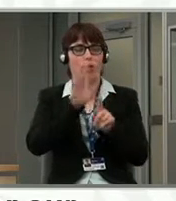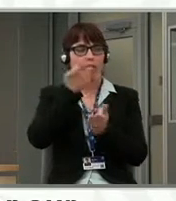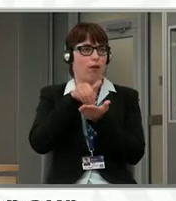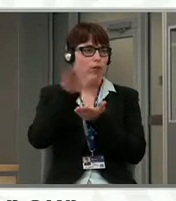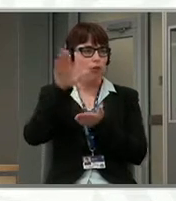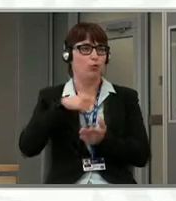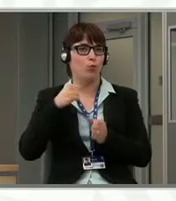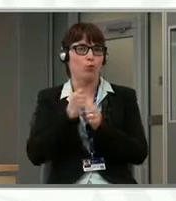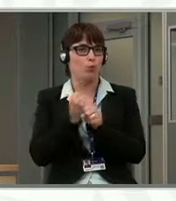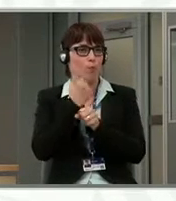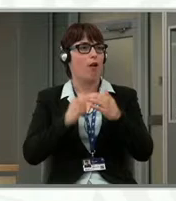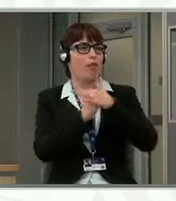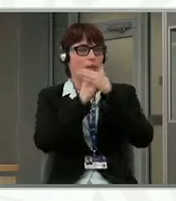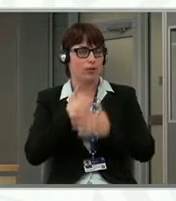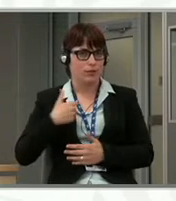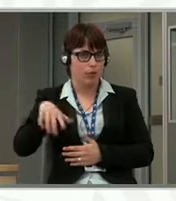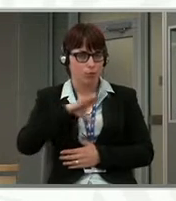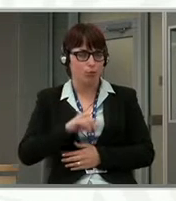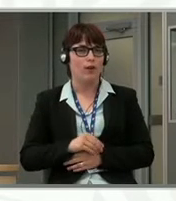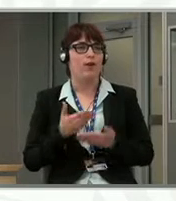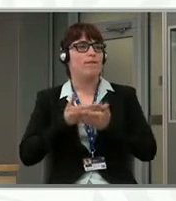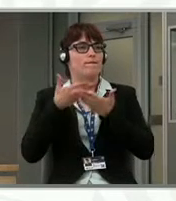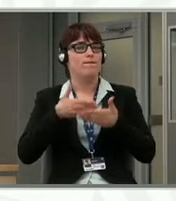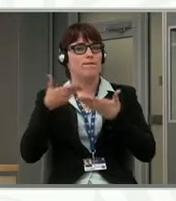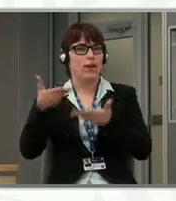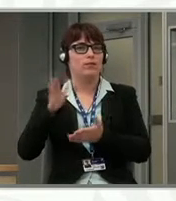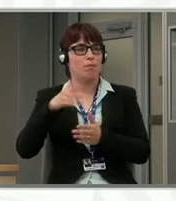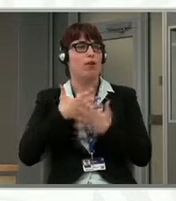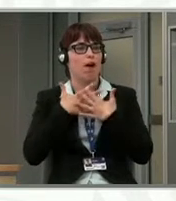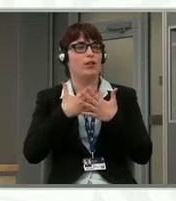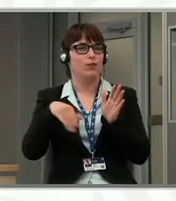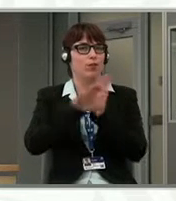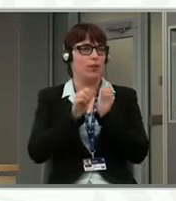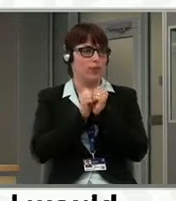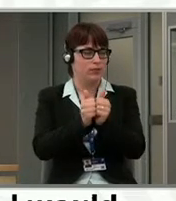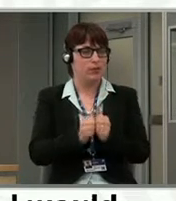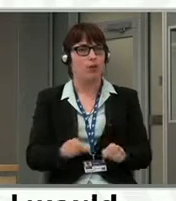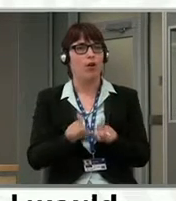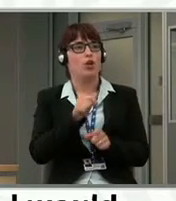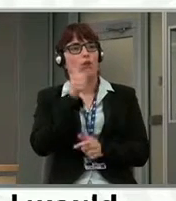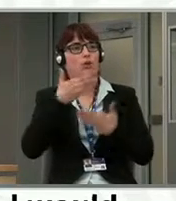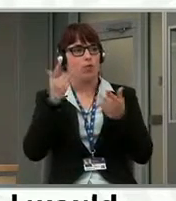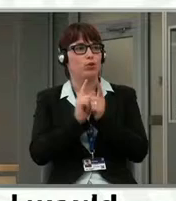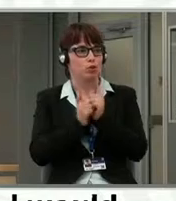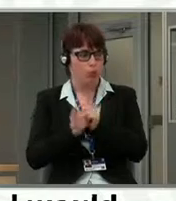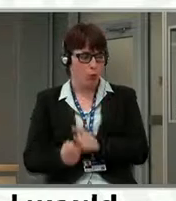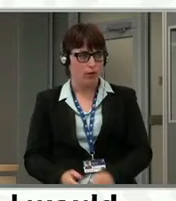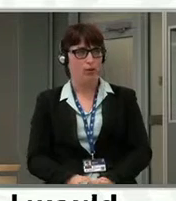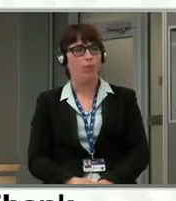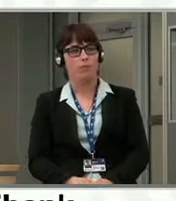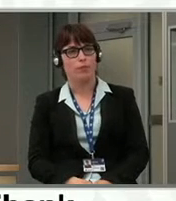moderators, your work, your support. I would like to say thank you for the guests, thank you